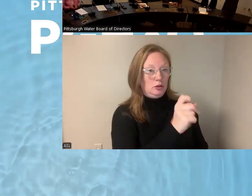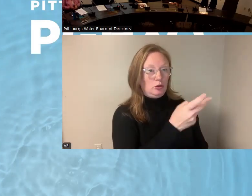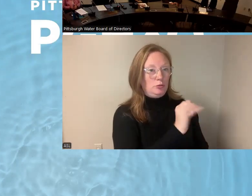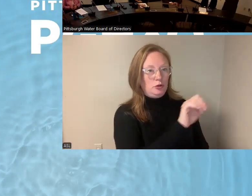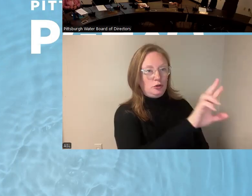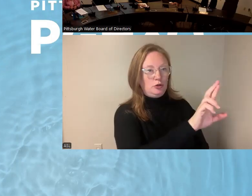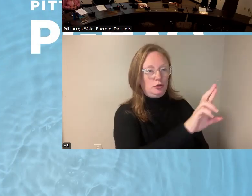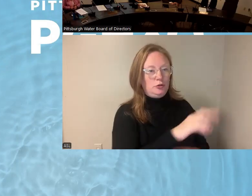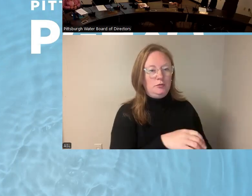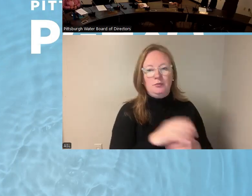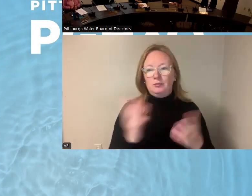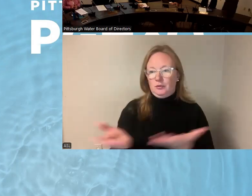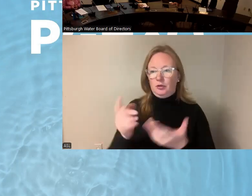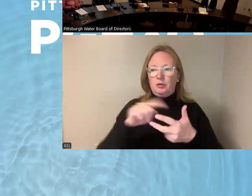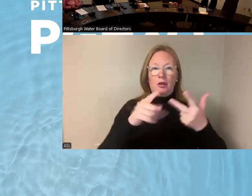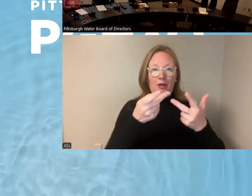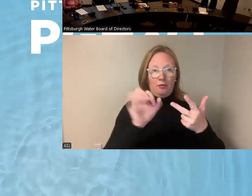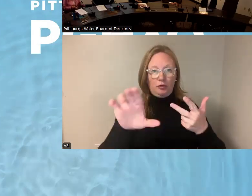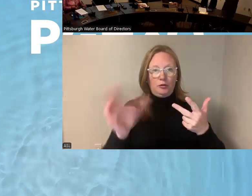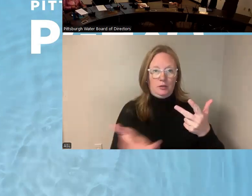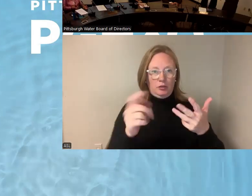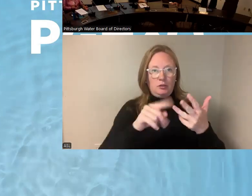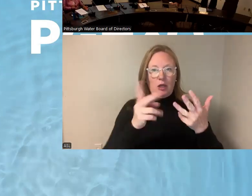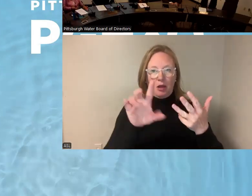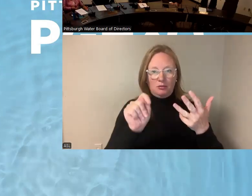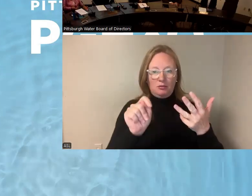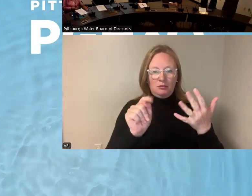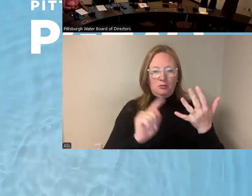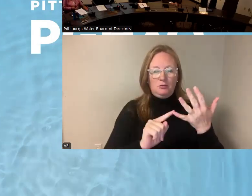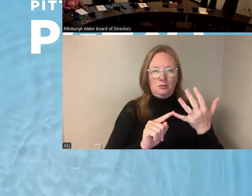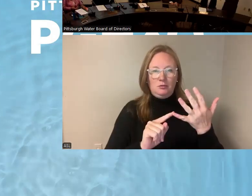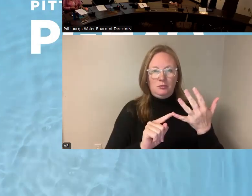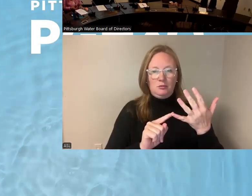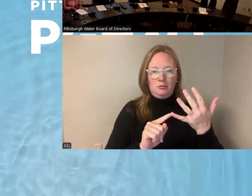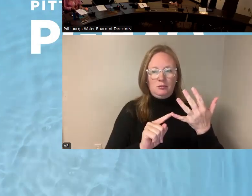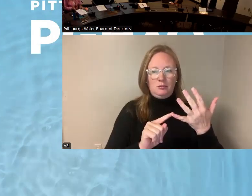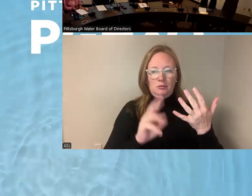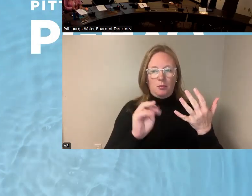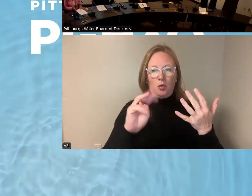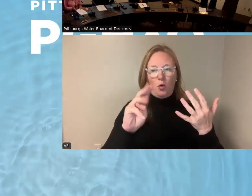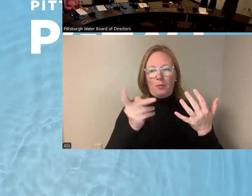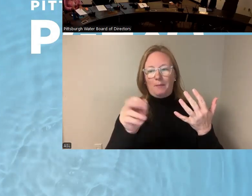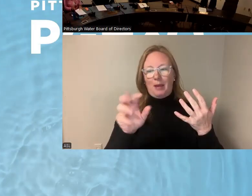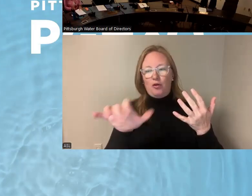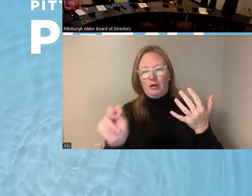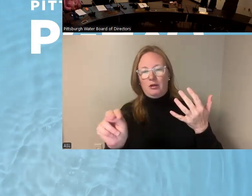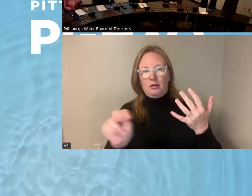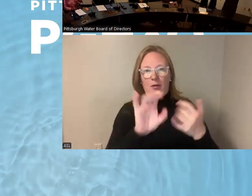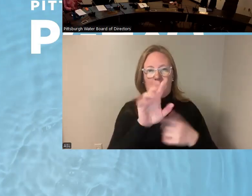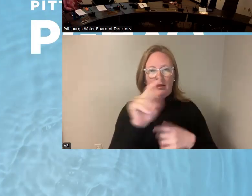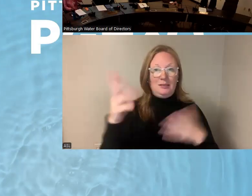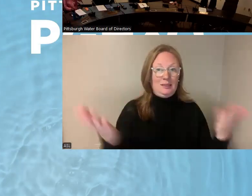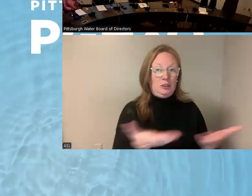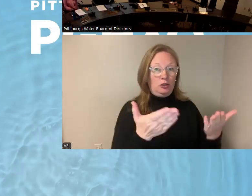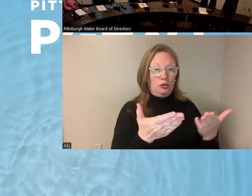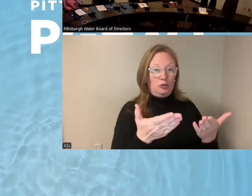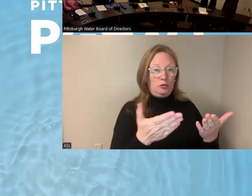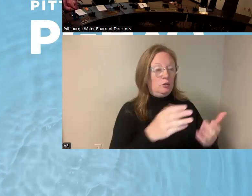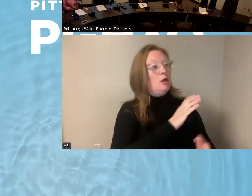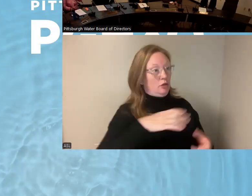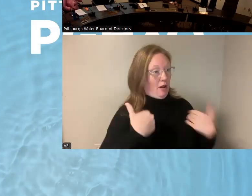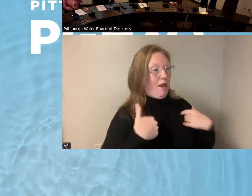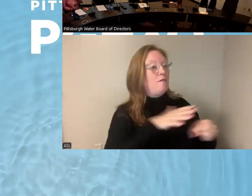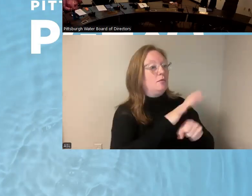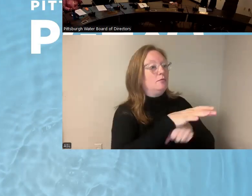Strasburger, Here. Ms. Leber, Here. Mr. Domock, Ms. McCormick-Barron, Mr. Bay. Here. Madam Chair, we have a